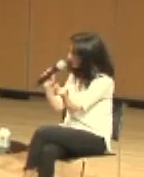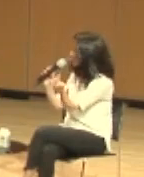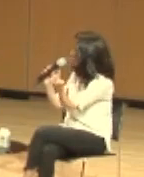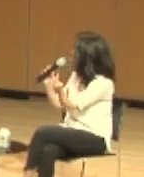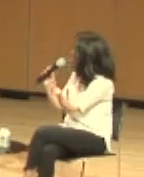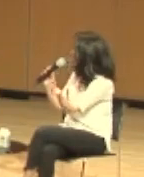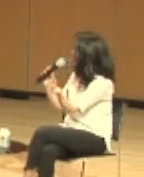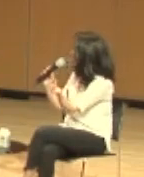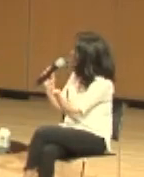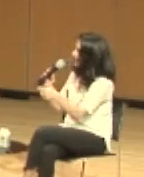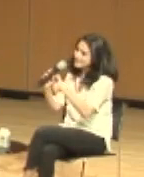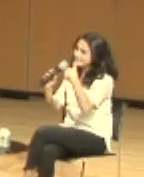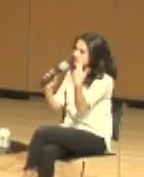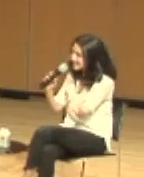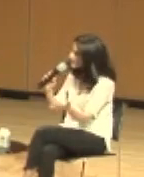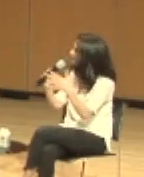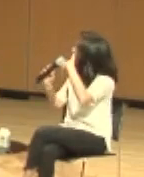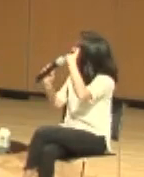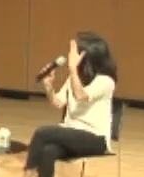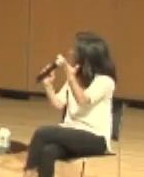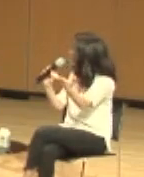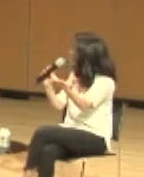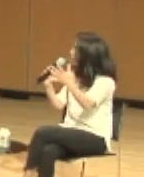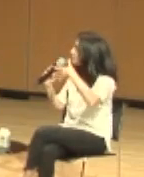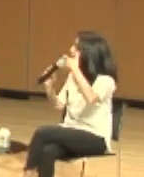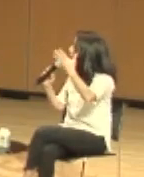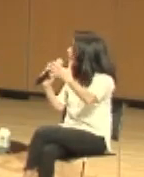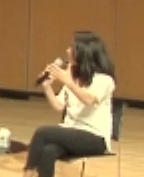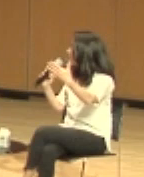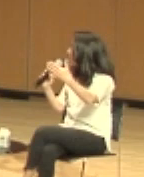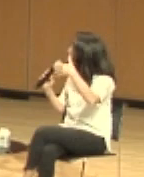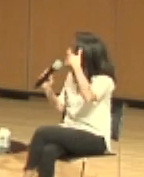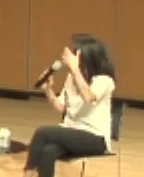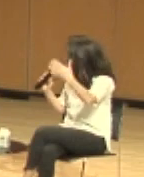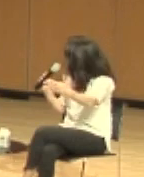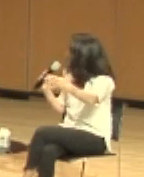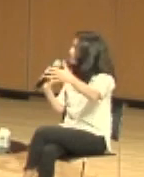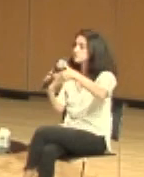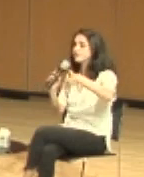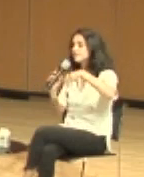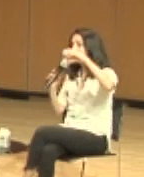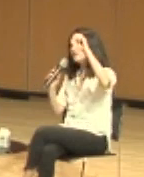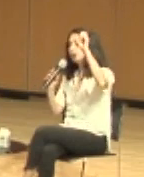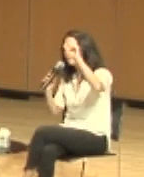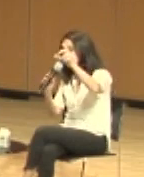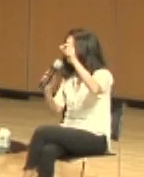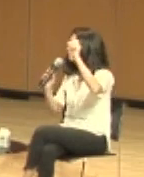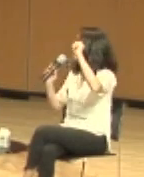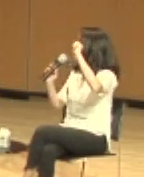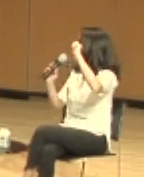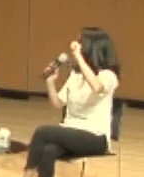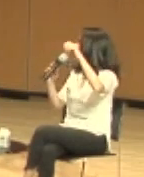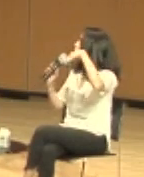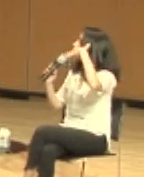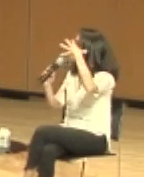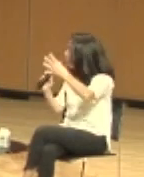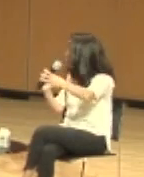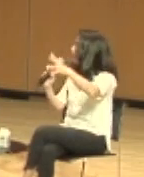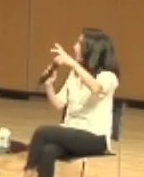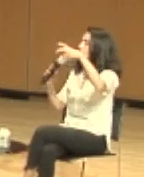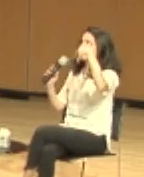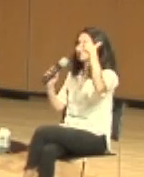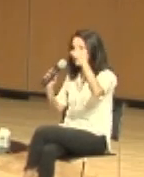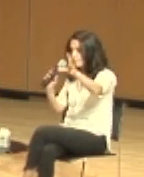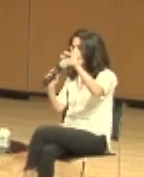to words that are signifying and then silence as opposed to sound because you also have in the stage directions brief pause yeah